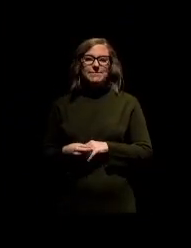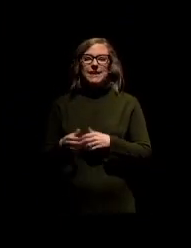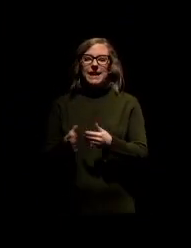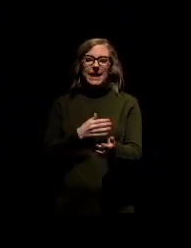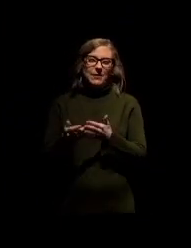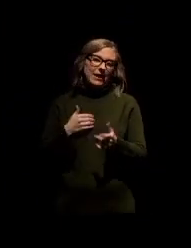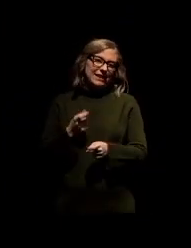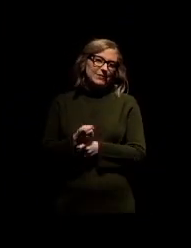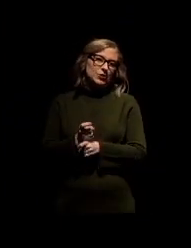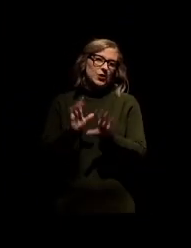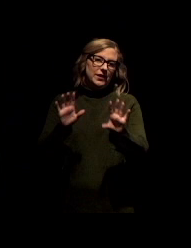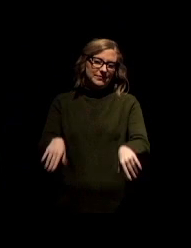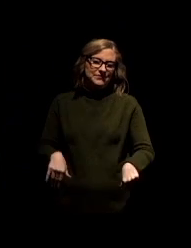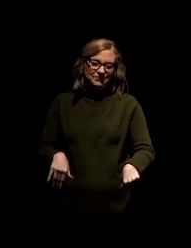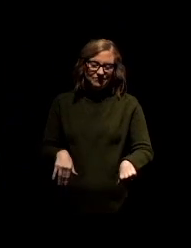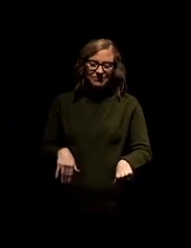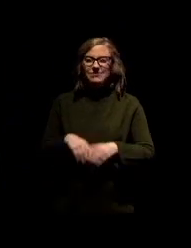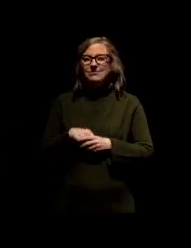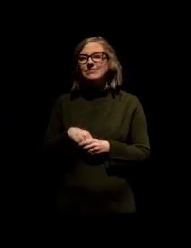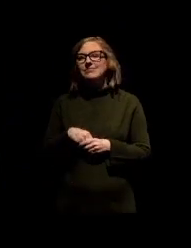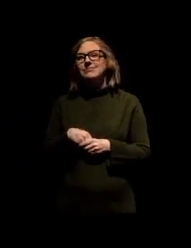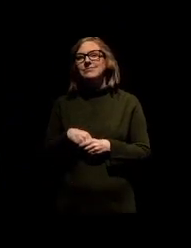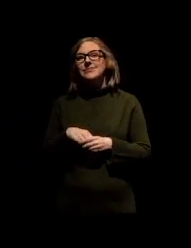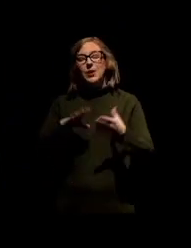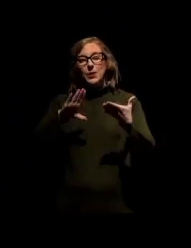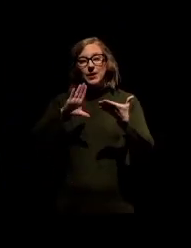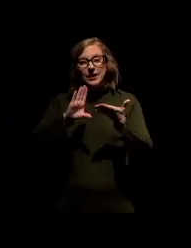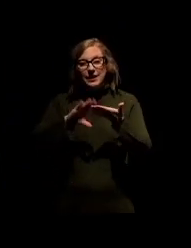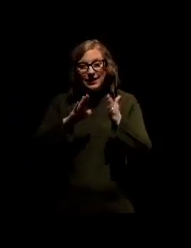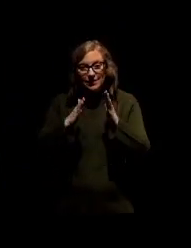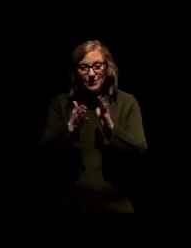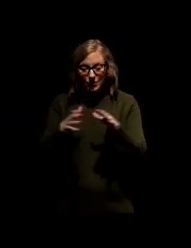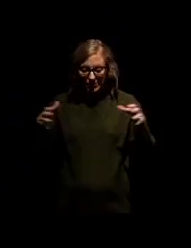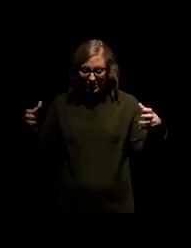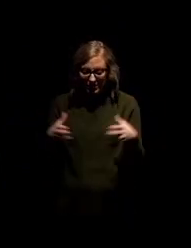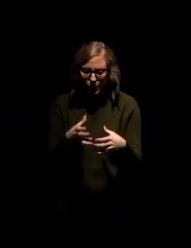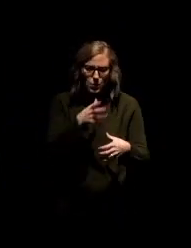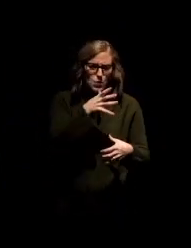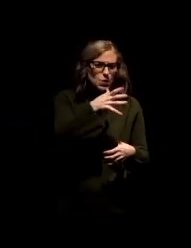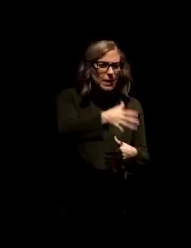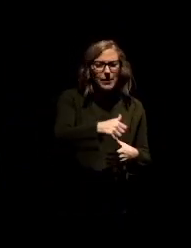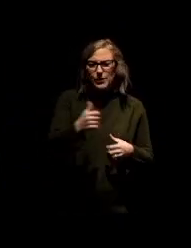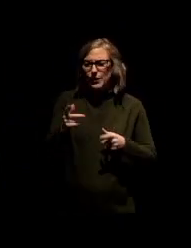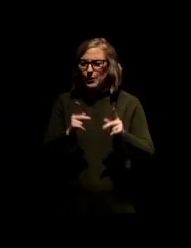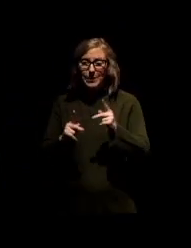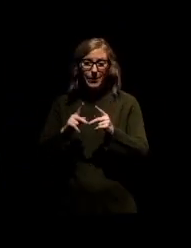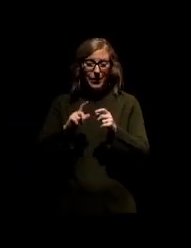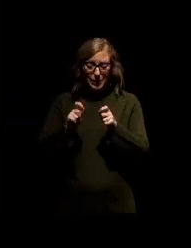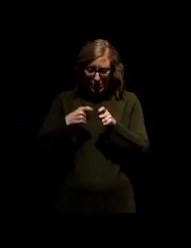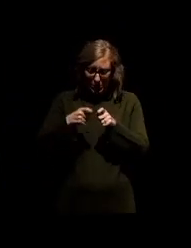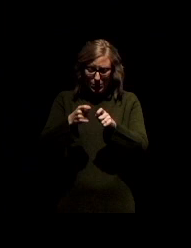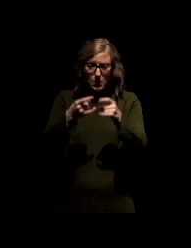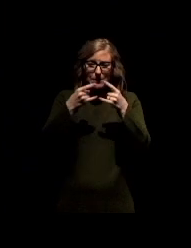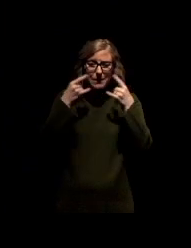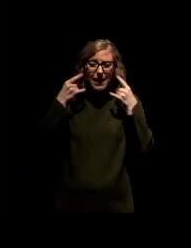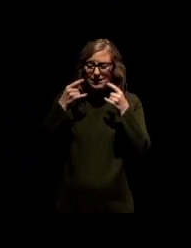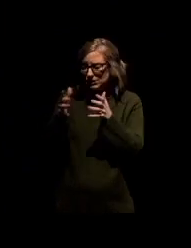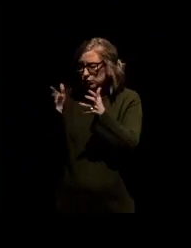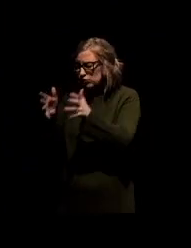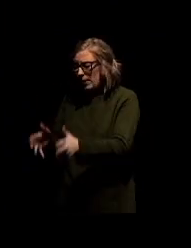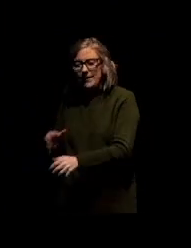I joke. But the point is that communities came together. Grannies and other people in our community were sewing masks and dropping them off at the